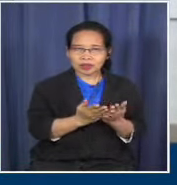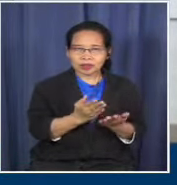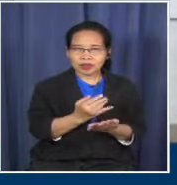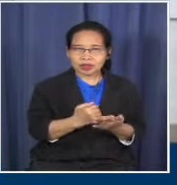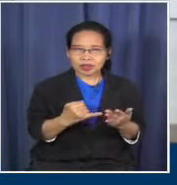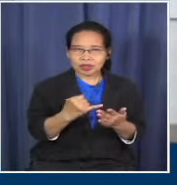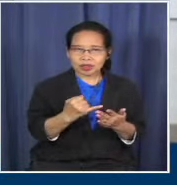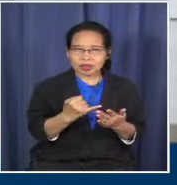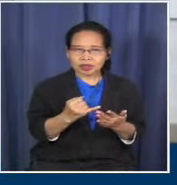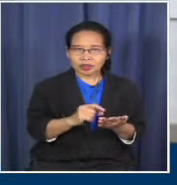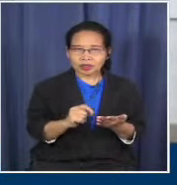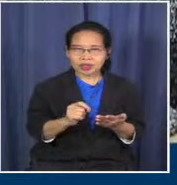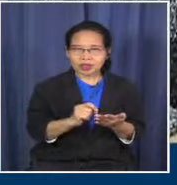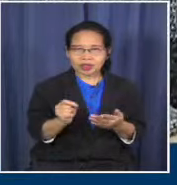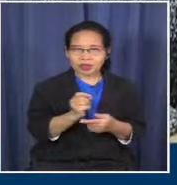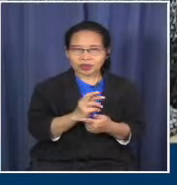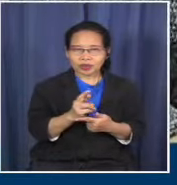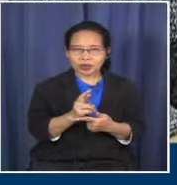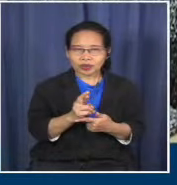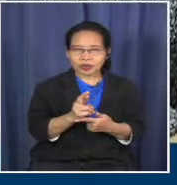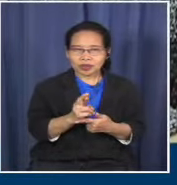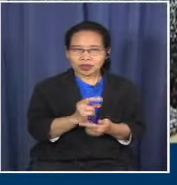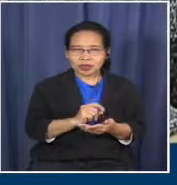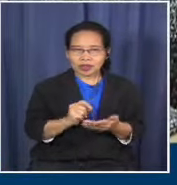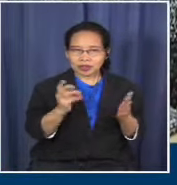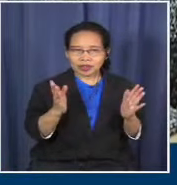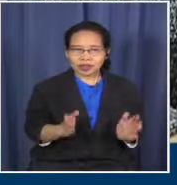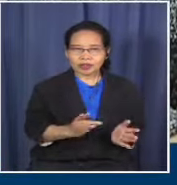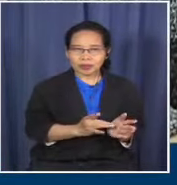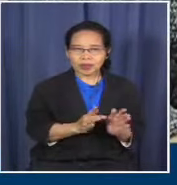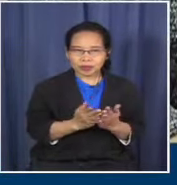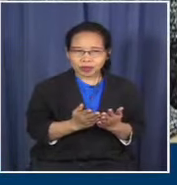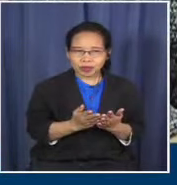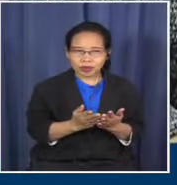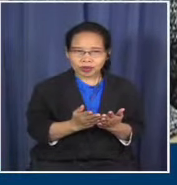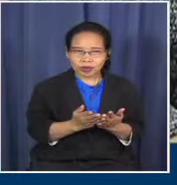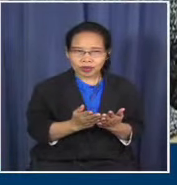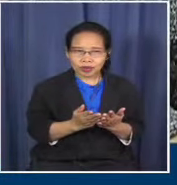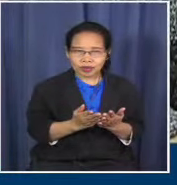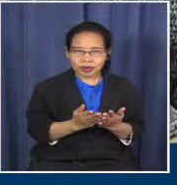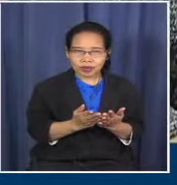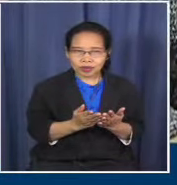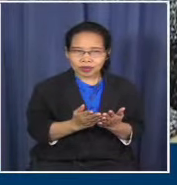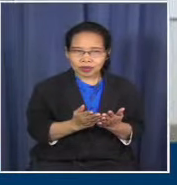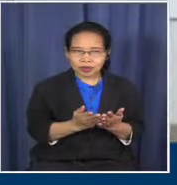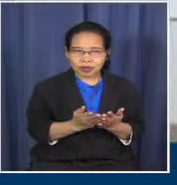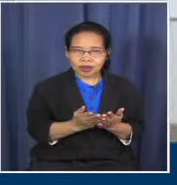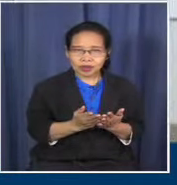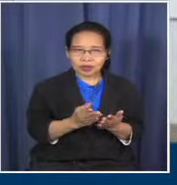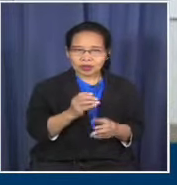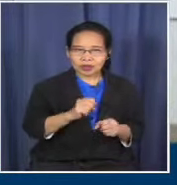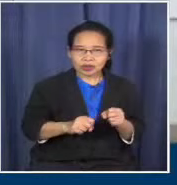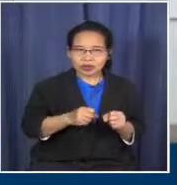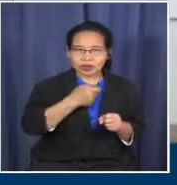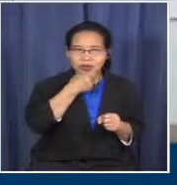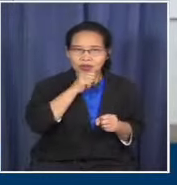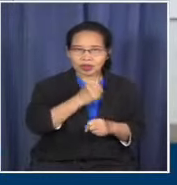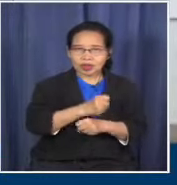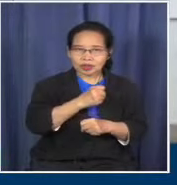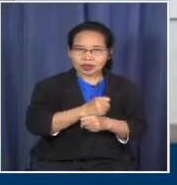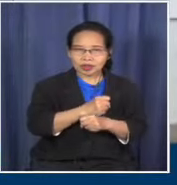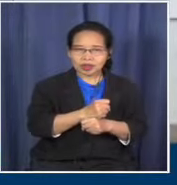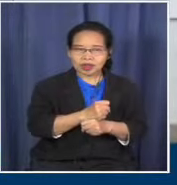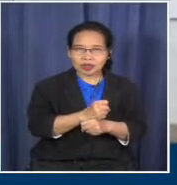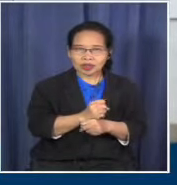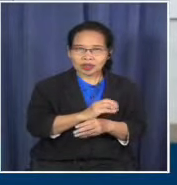just written, or the writers of the Bible were goats herder of the Bronze